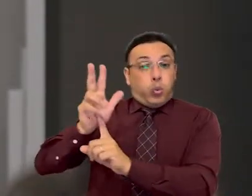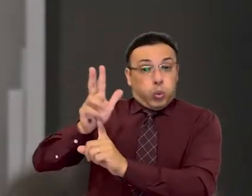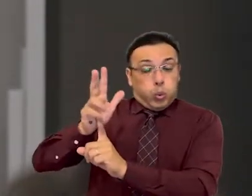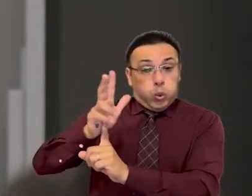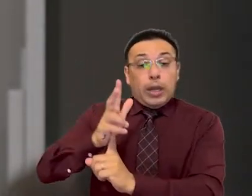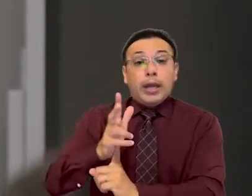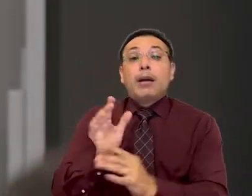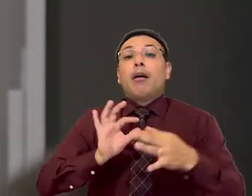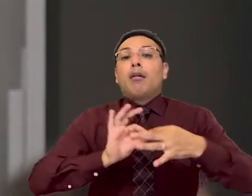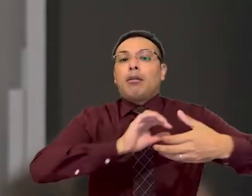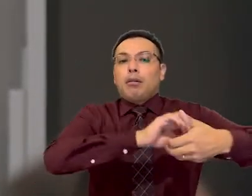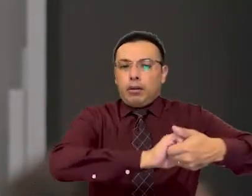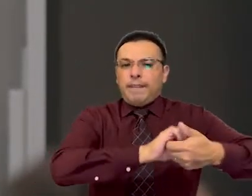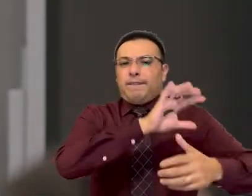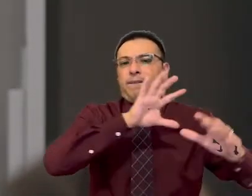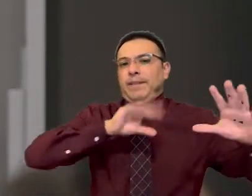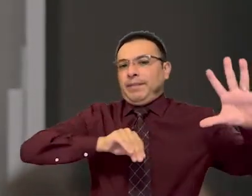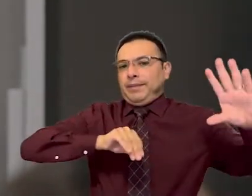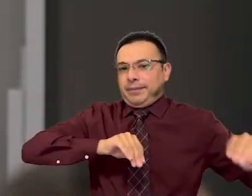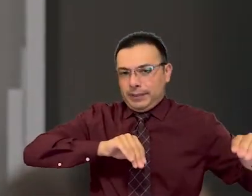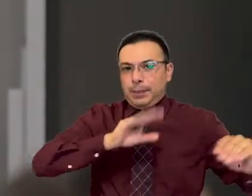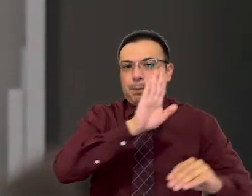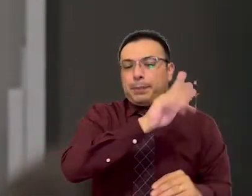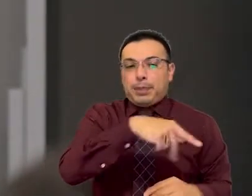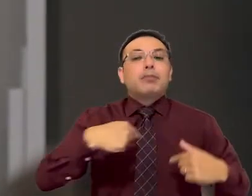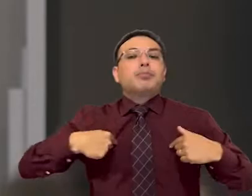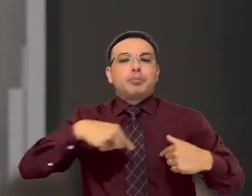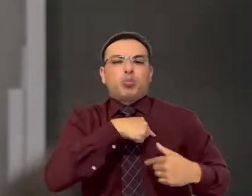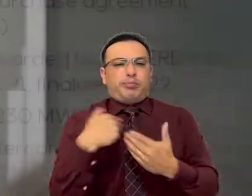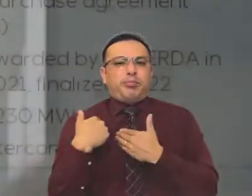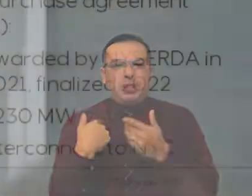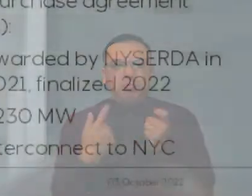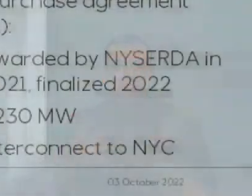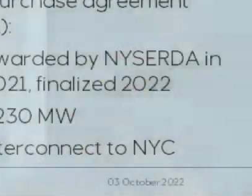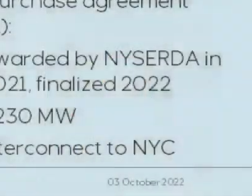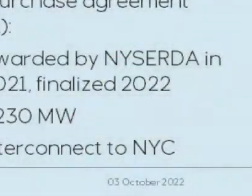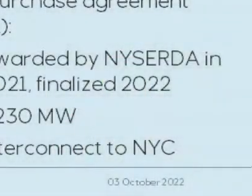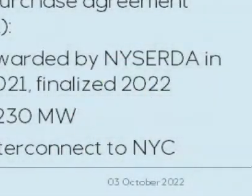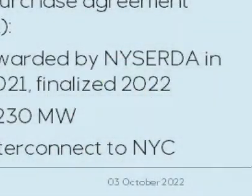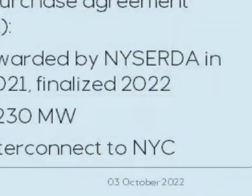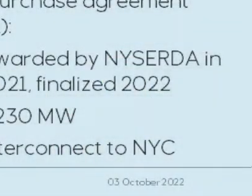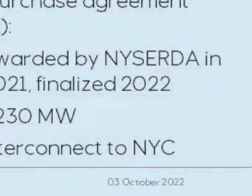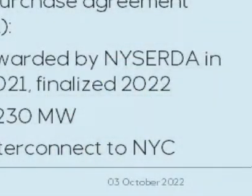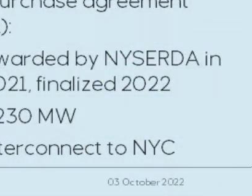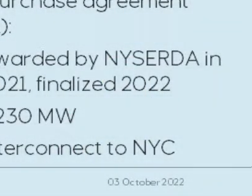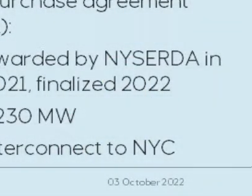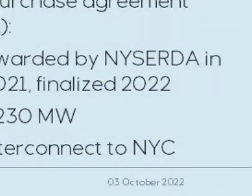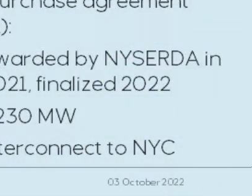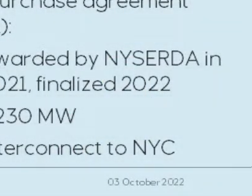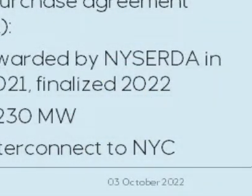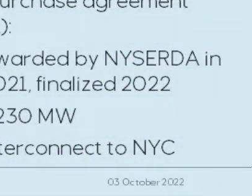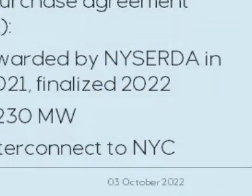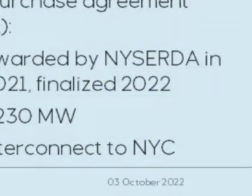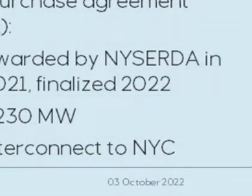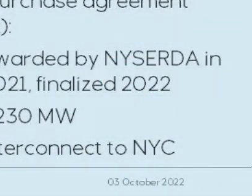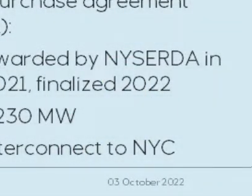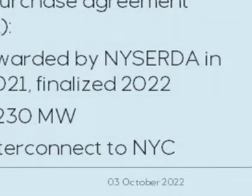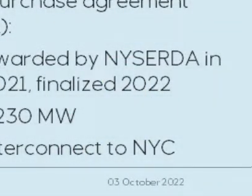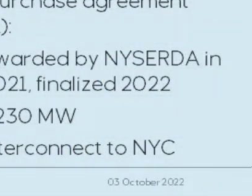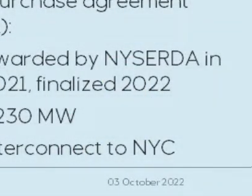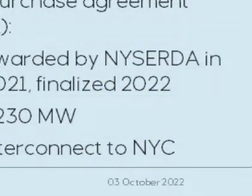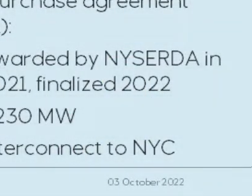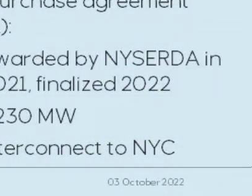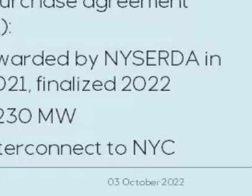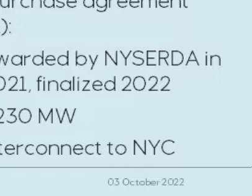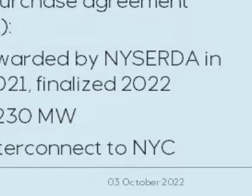BP, with Equinor as the operator. As you can see here on this map, we have our 3 current projects. We